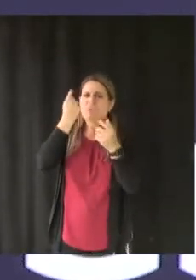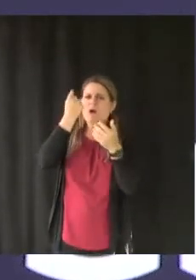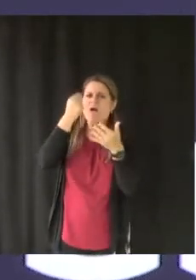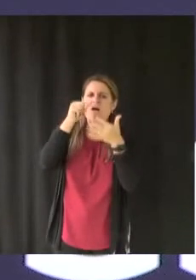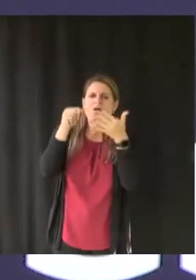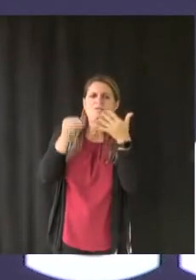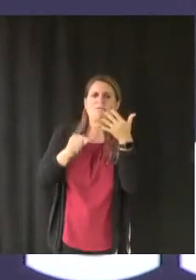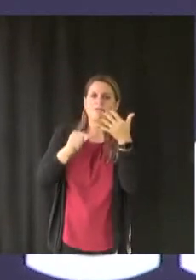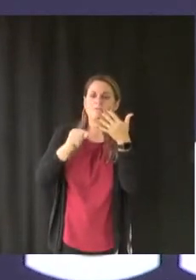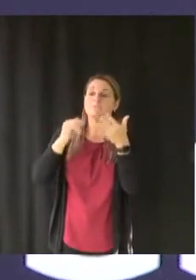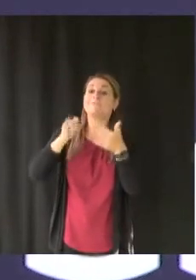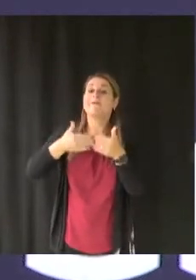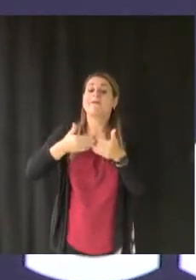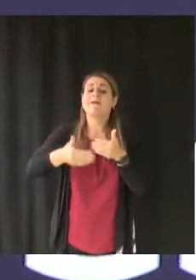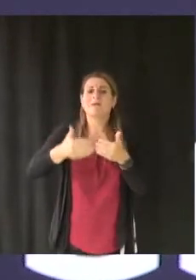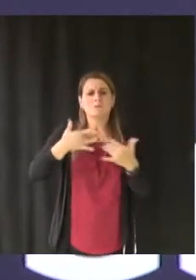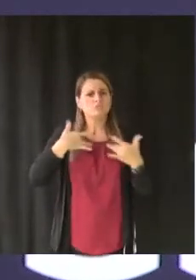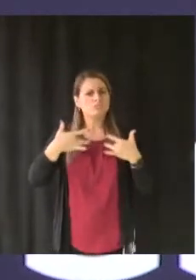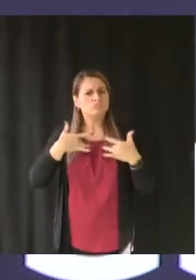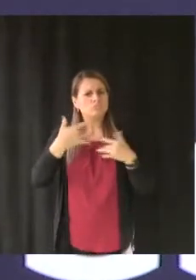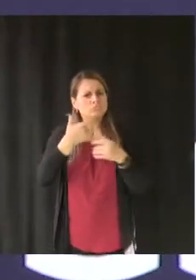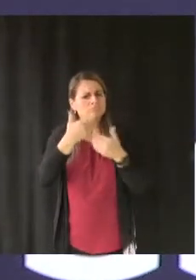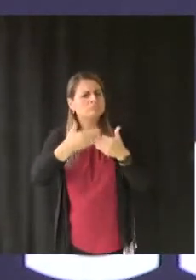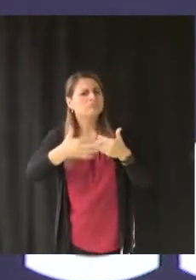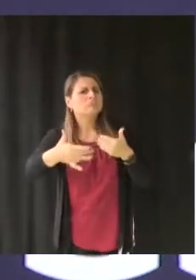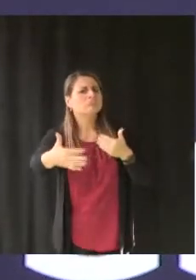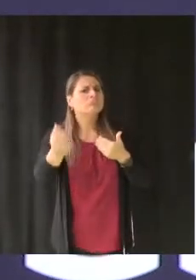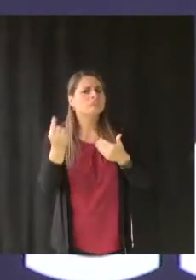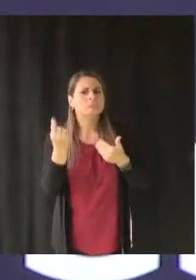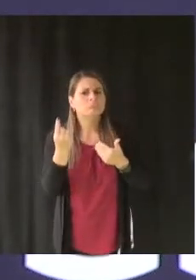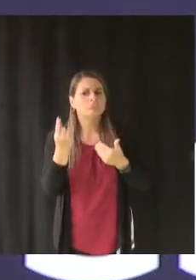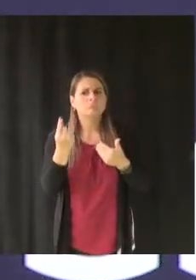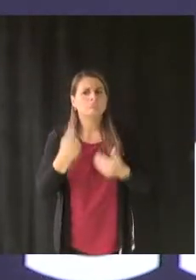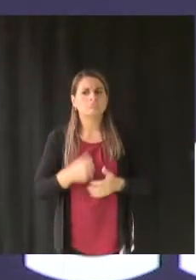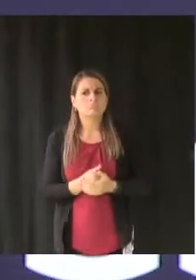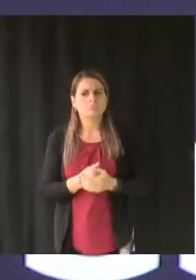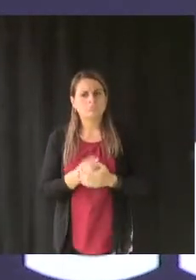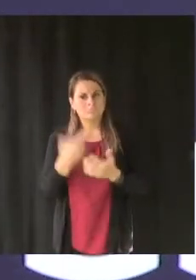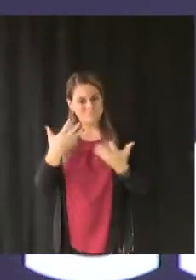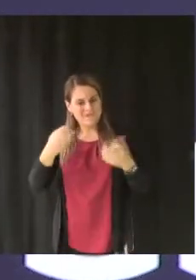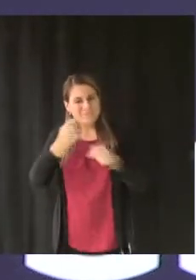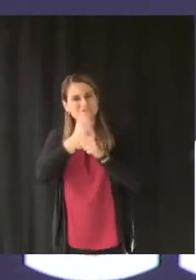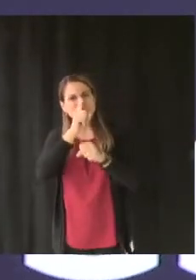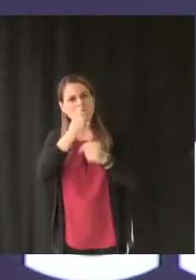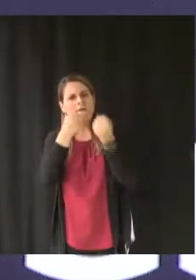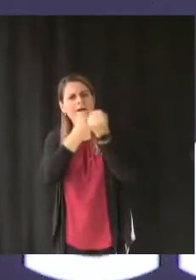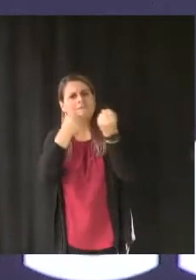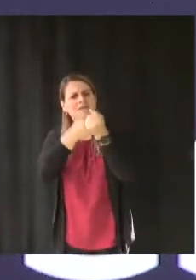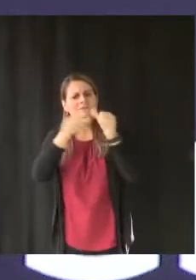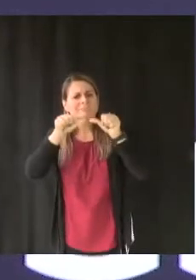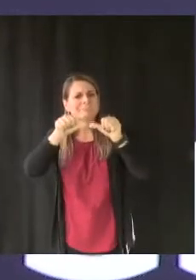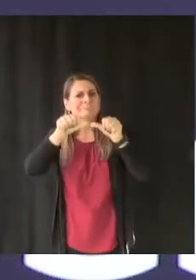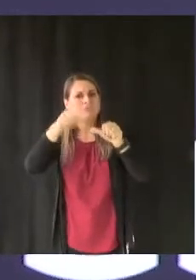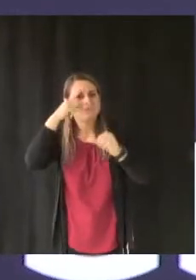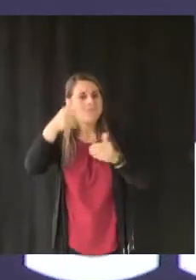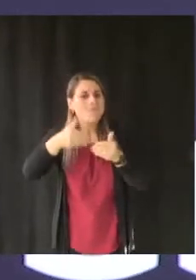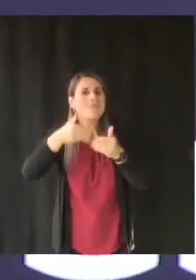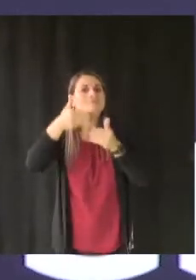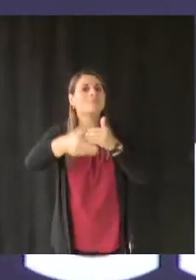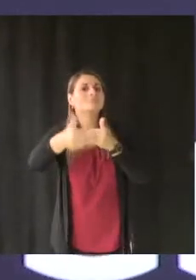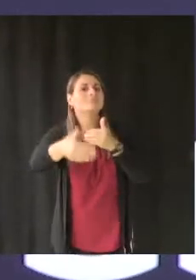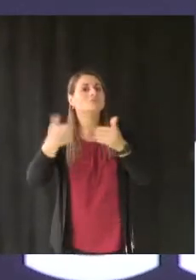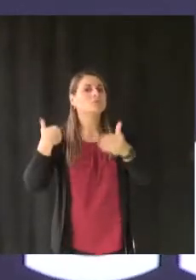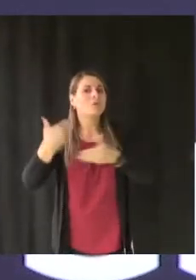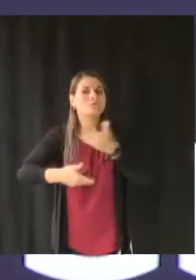of human rights advocates across a range of fields. the Institute offers an undergraduate major